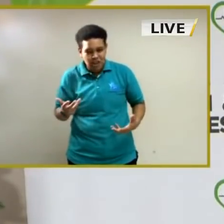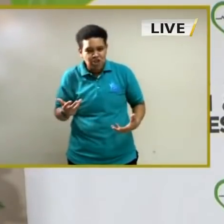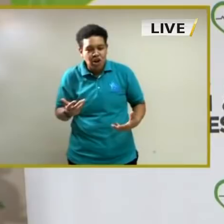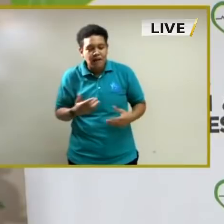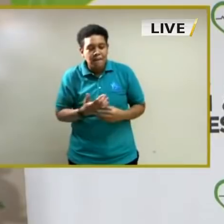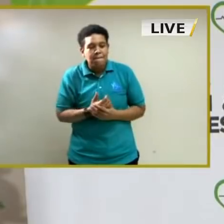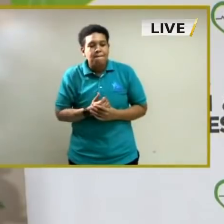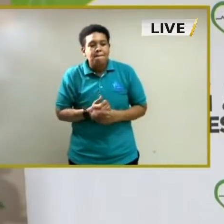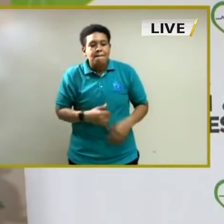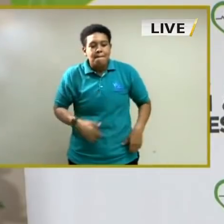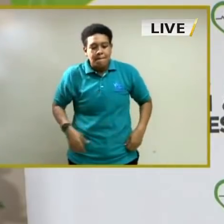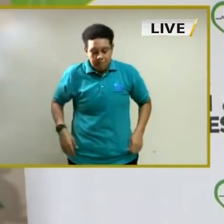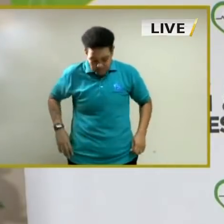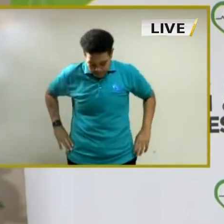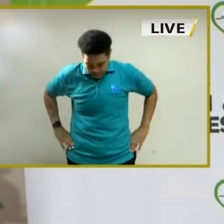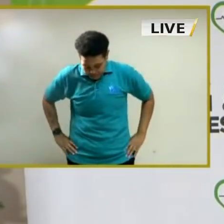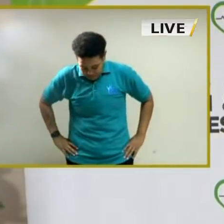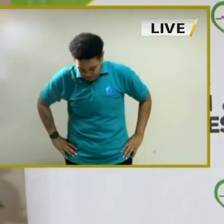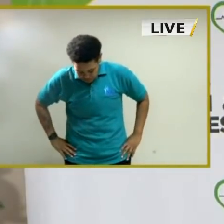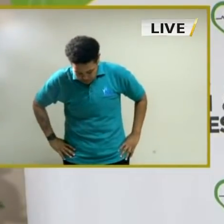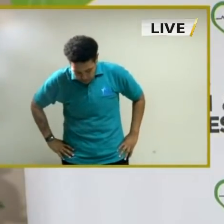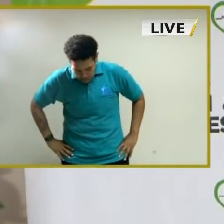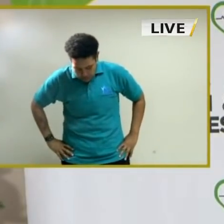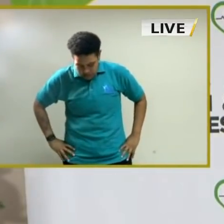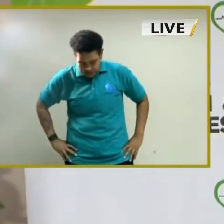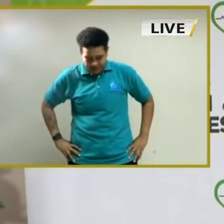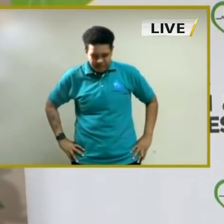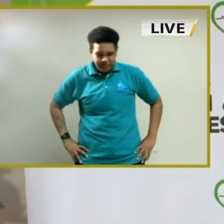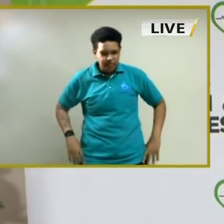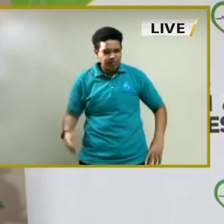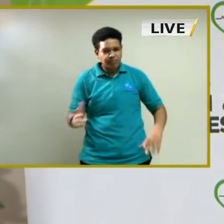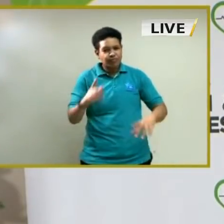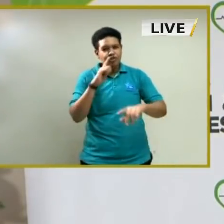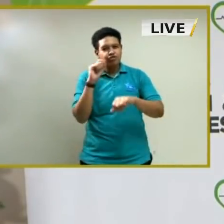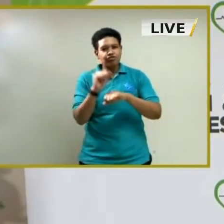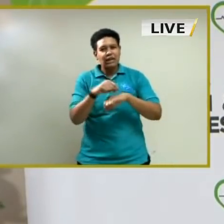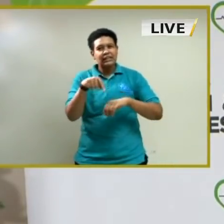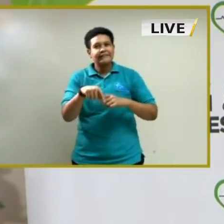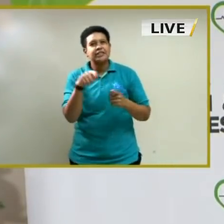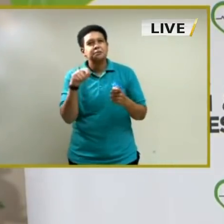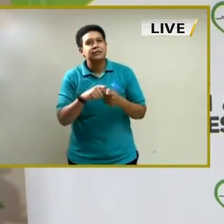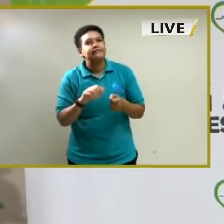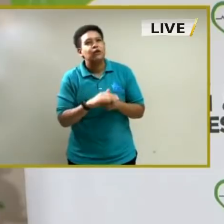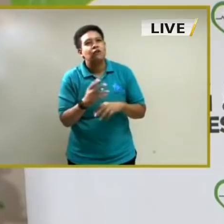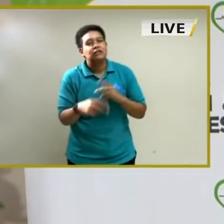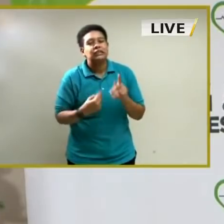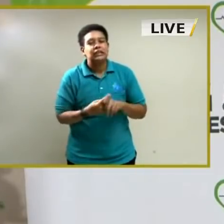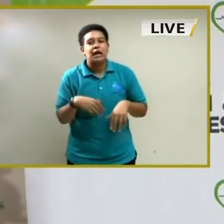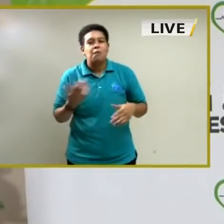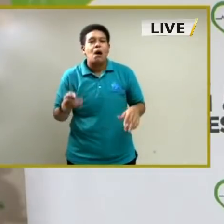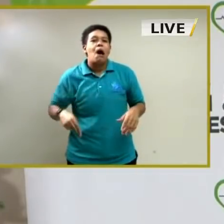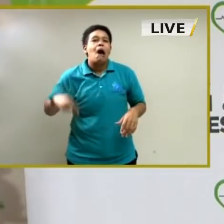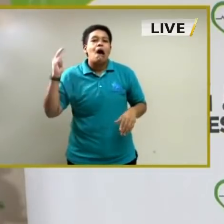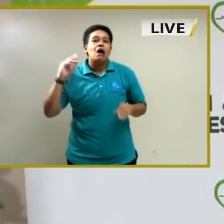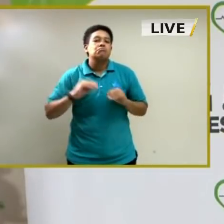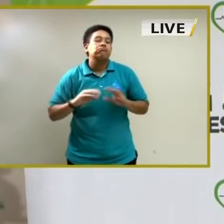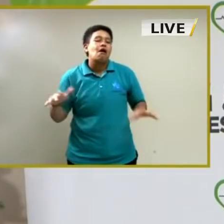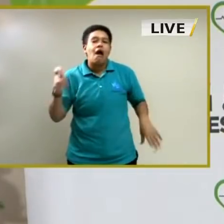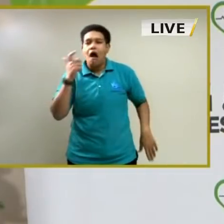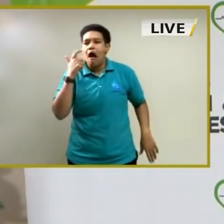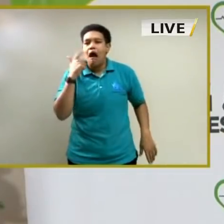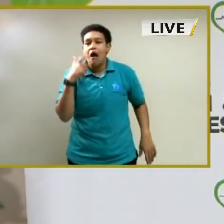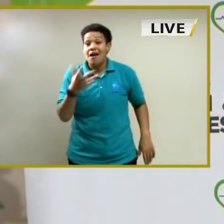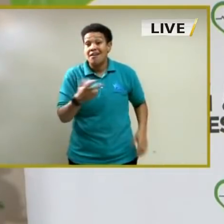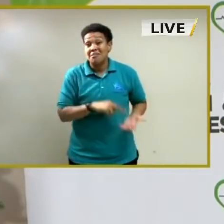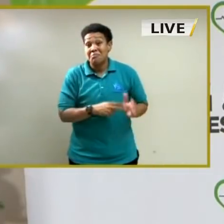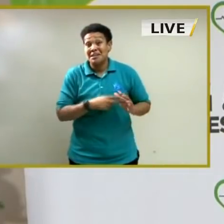the reality of this particular variant strain? It is highly transmissible and therefore